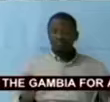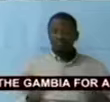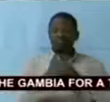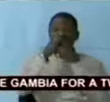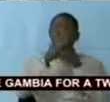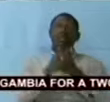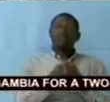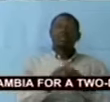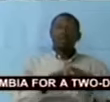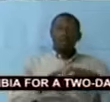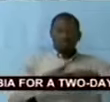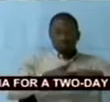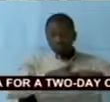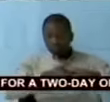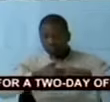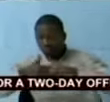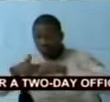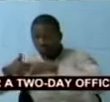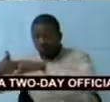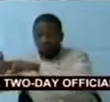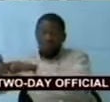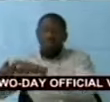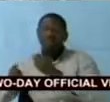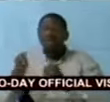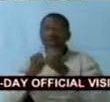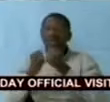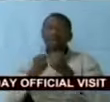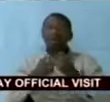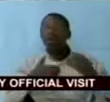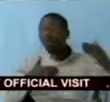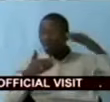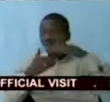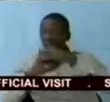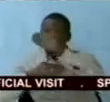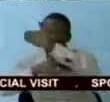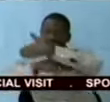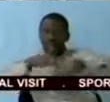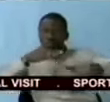Pushing my car like that up to a fence. And